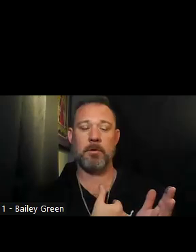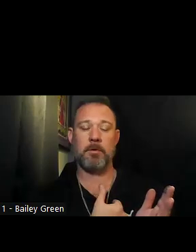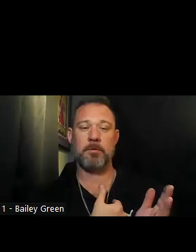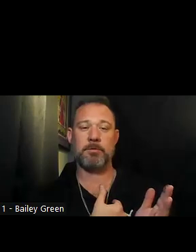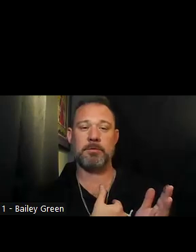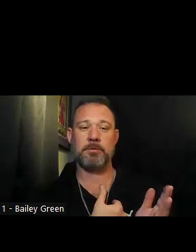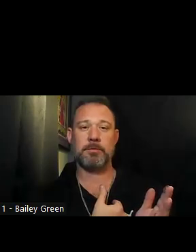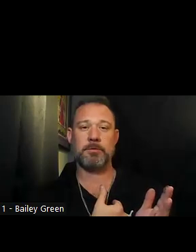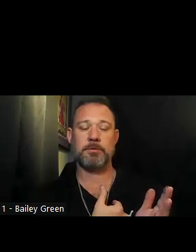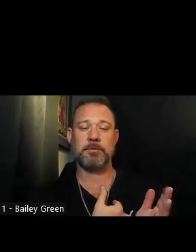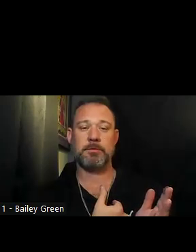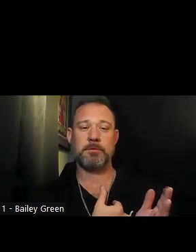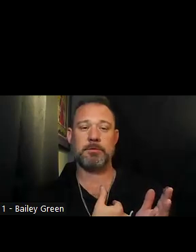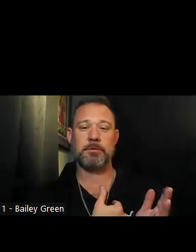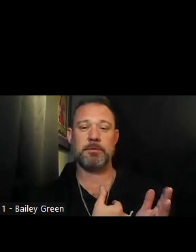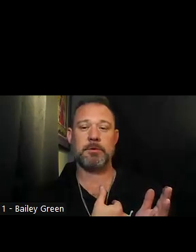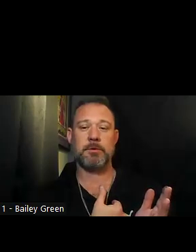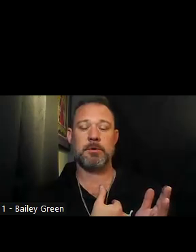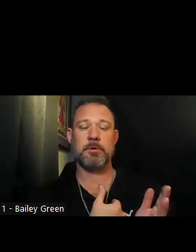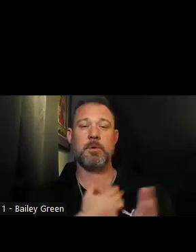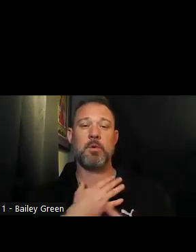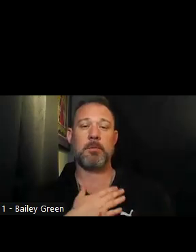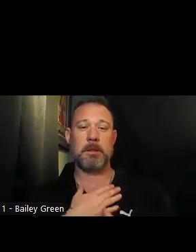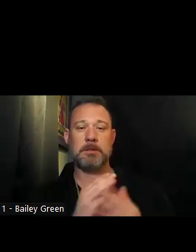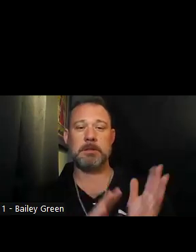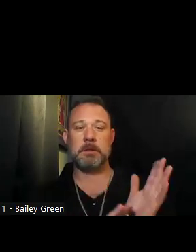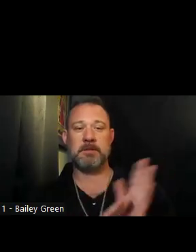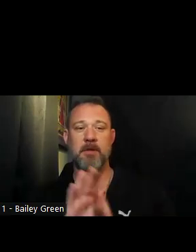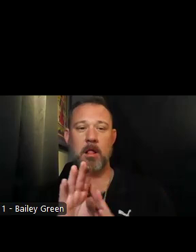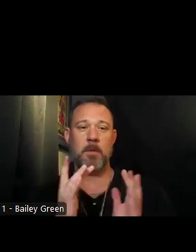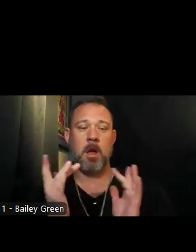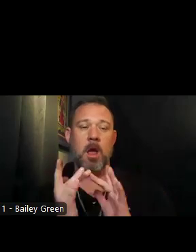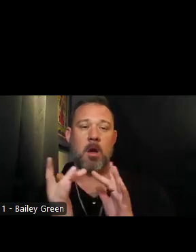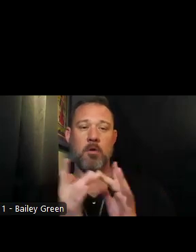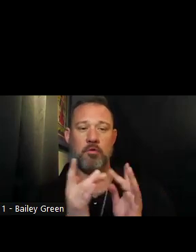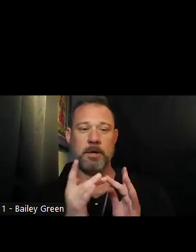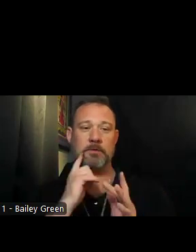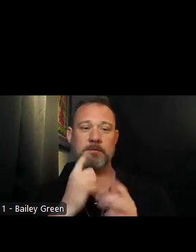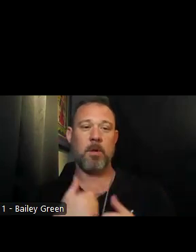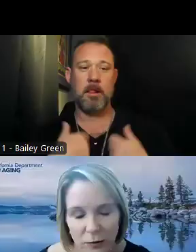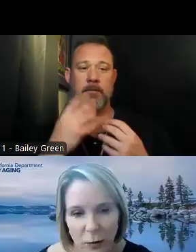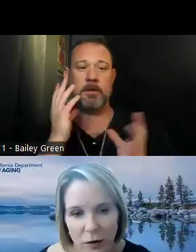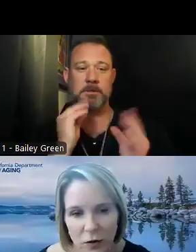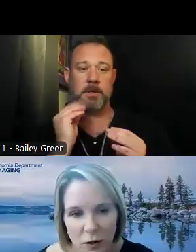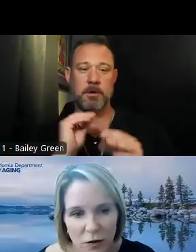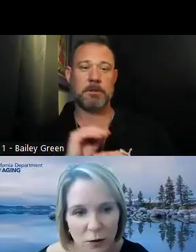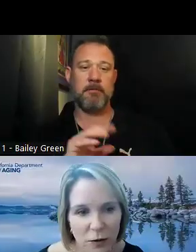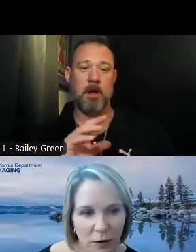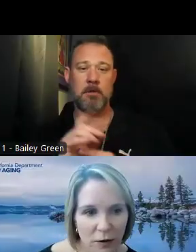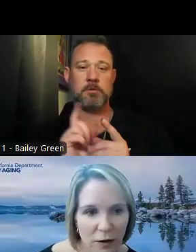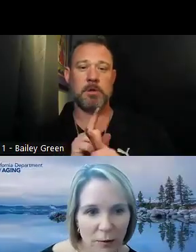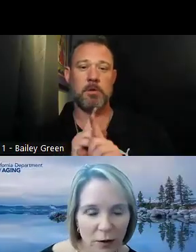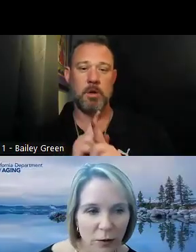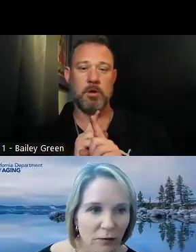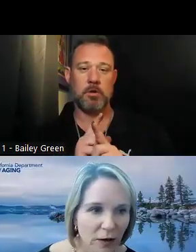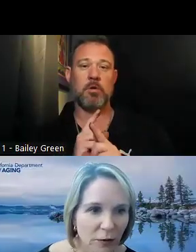get a sense. We were really pleased in developing our outreach for the Lived Experience Advisory Board. We worked closely with